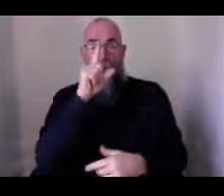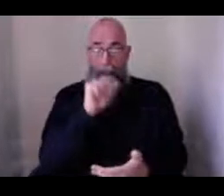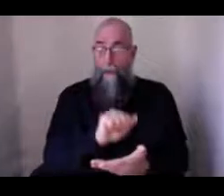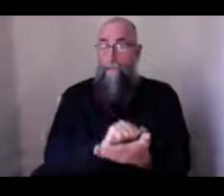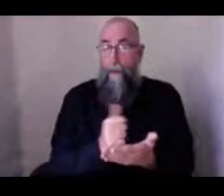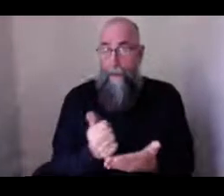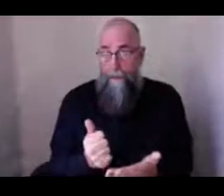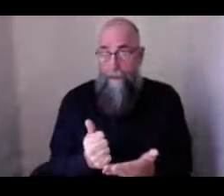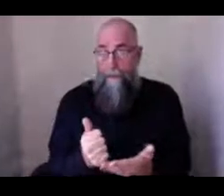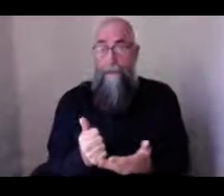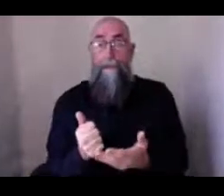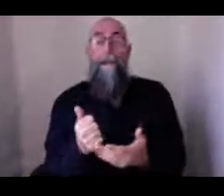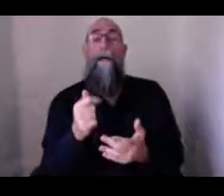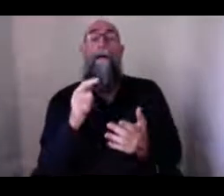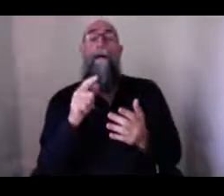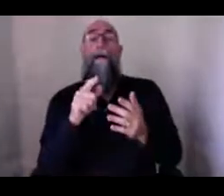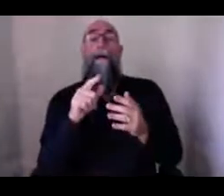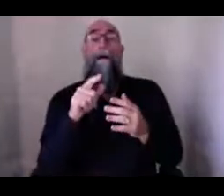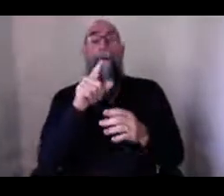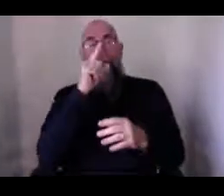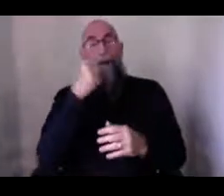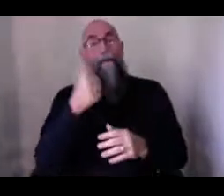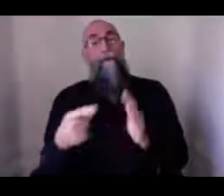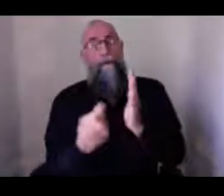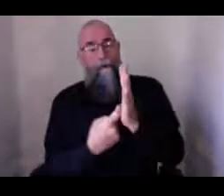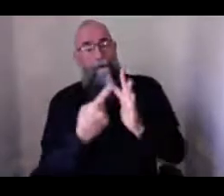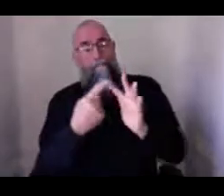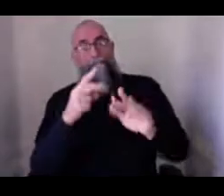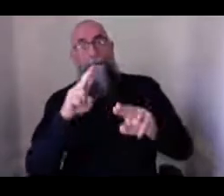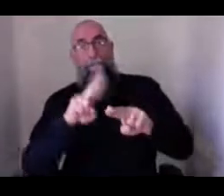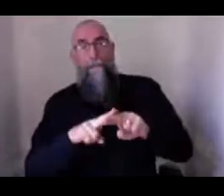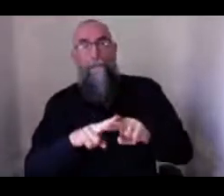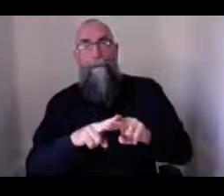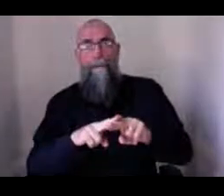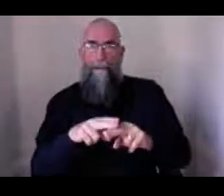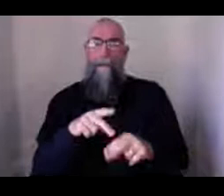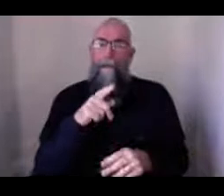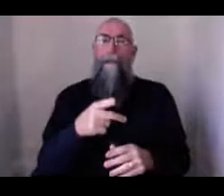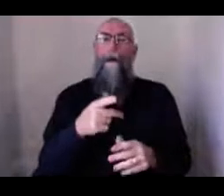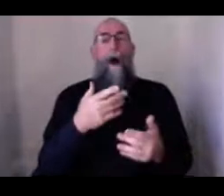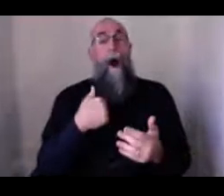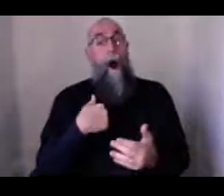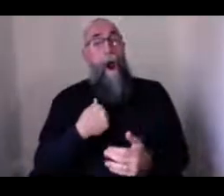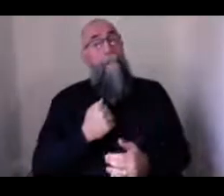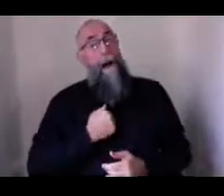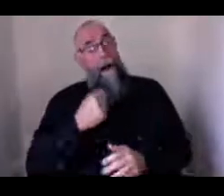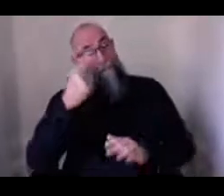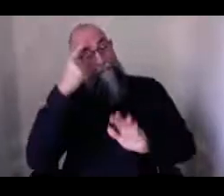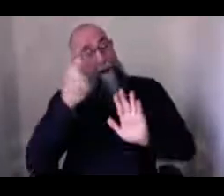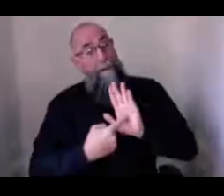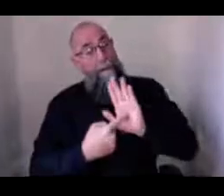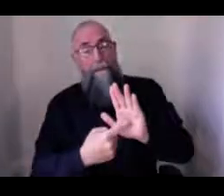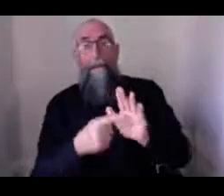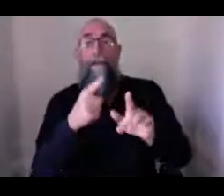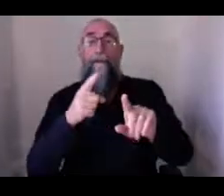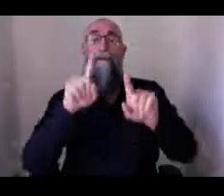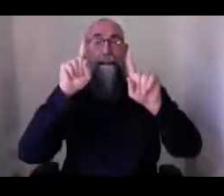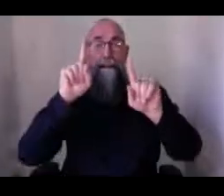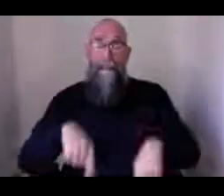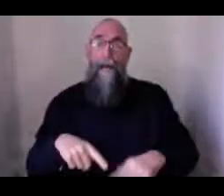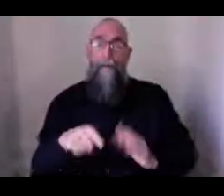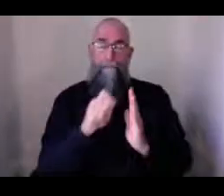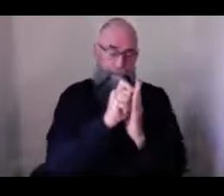it as a reference point. And I recommend starting your application sort of not online, maybe as a